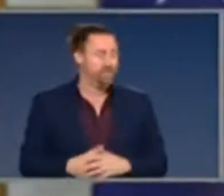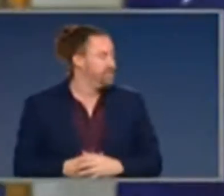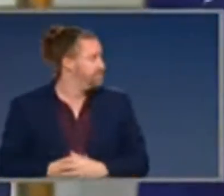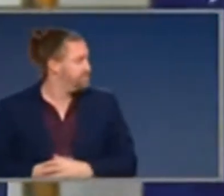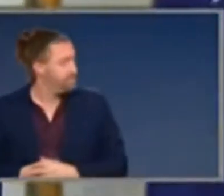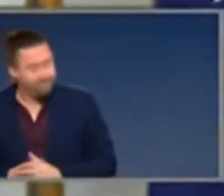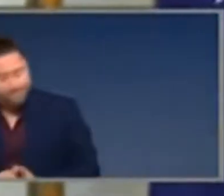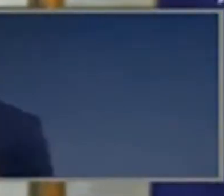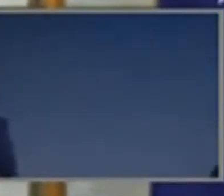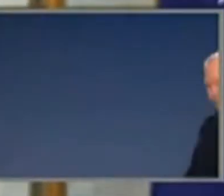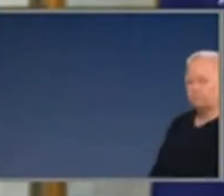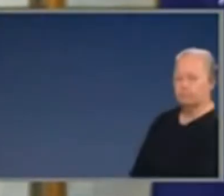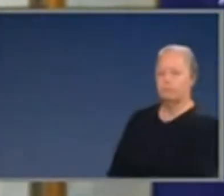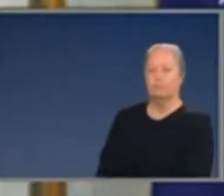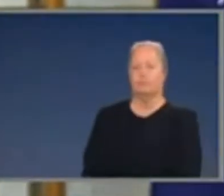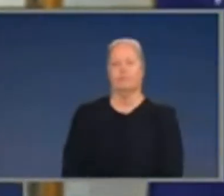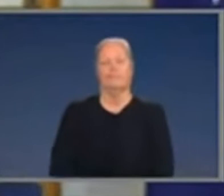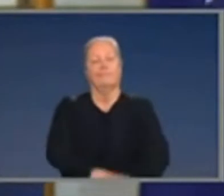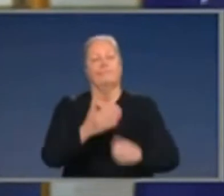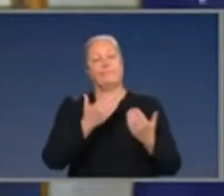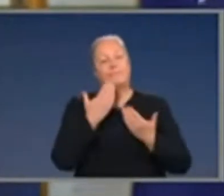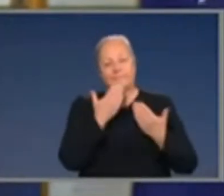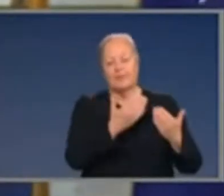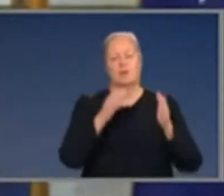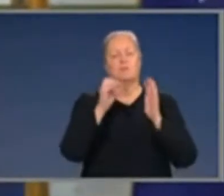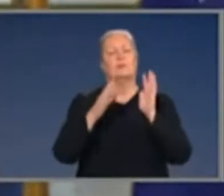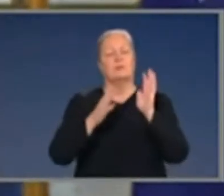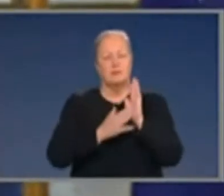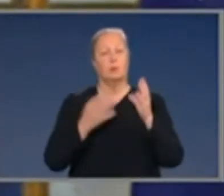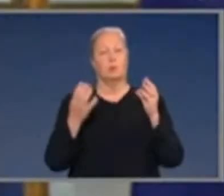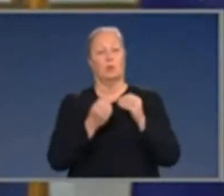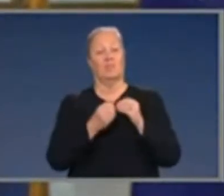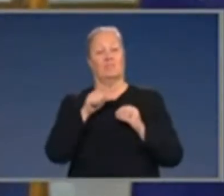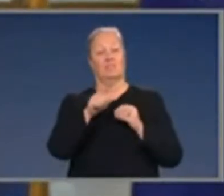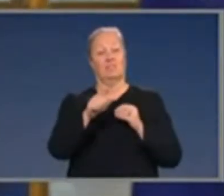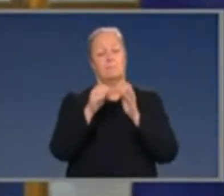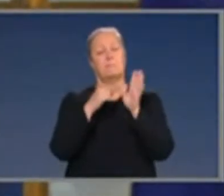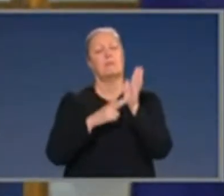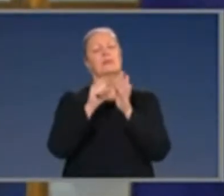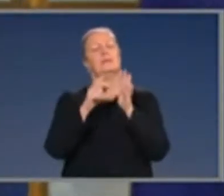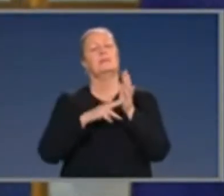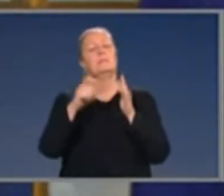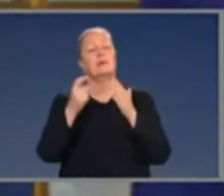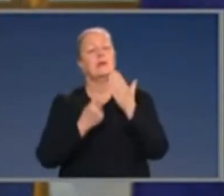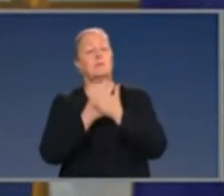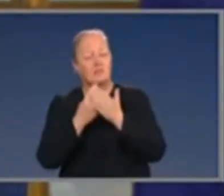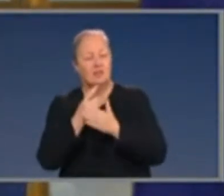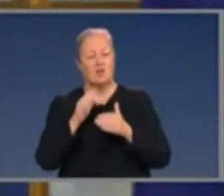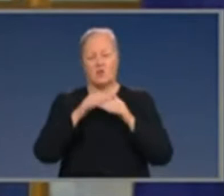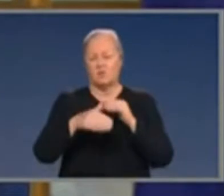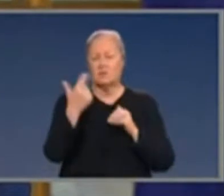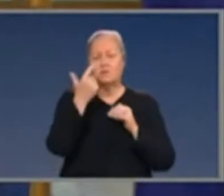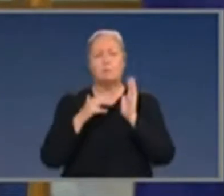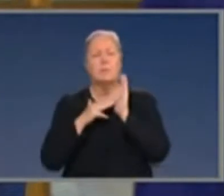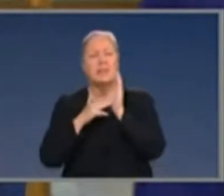Minister. So in this evolving global pandemic with nearly 17 million reported